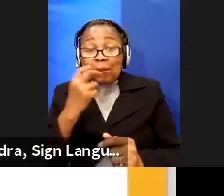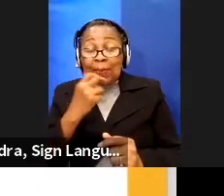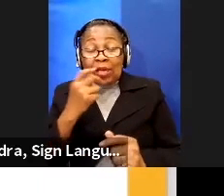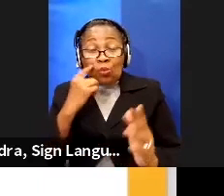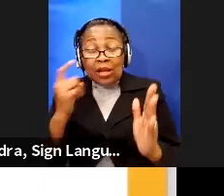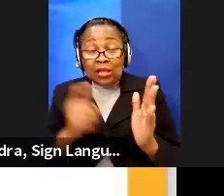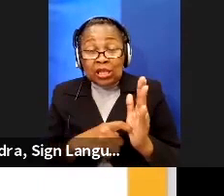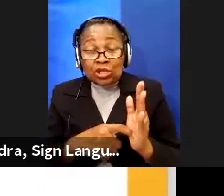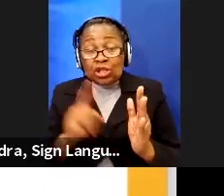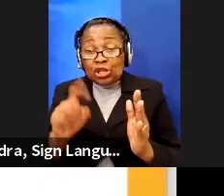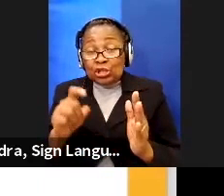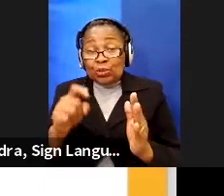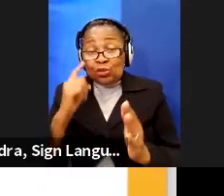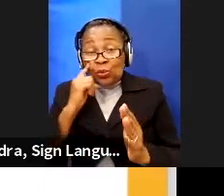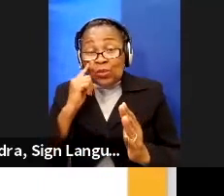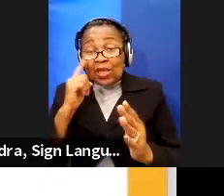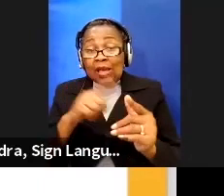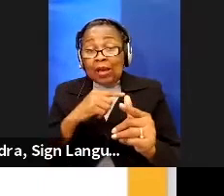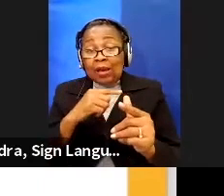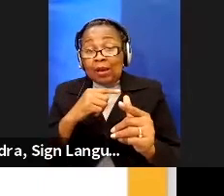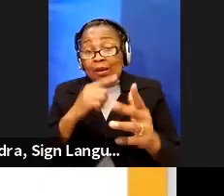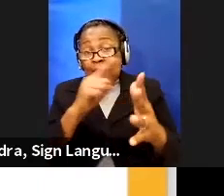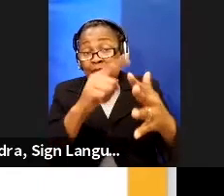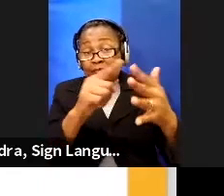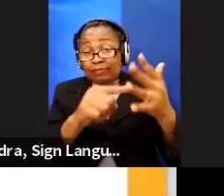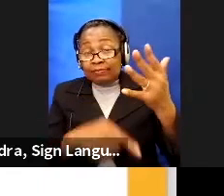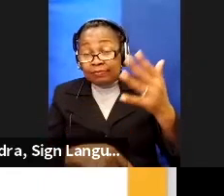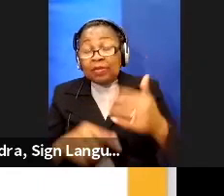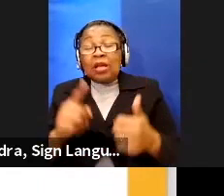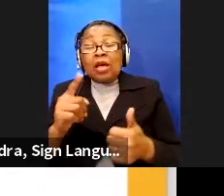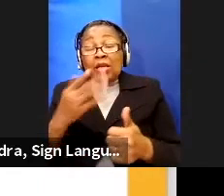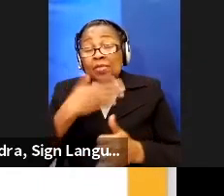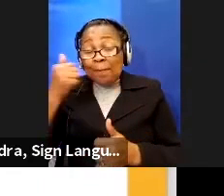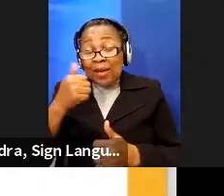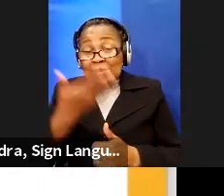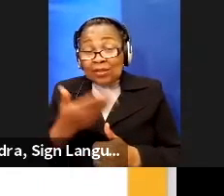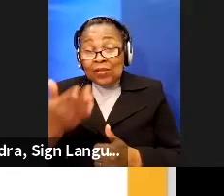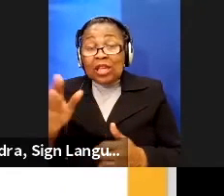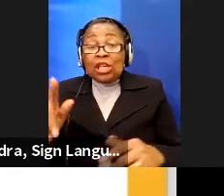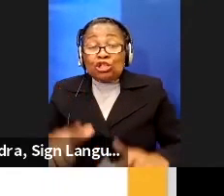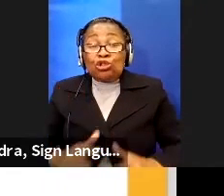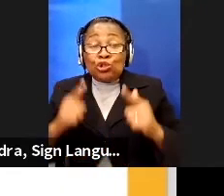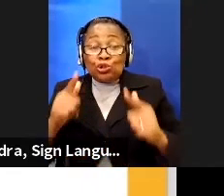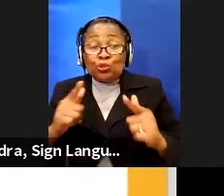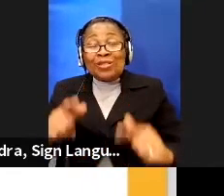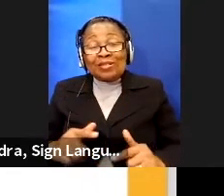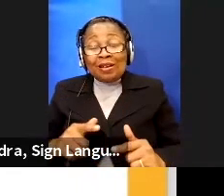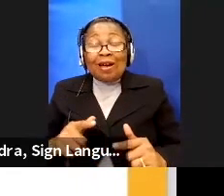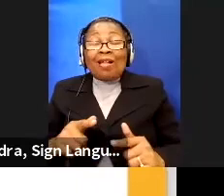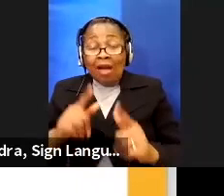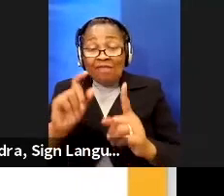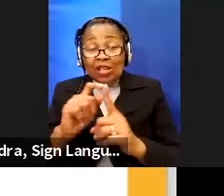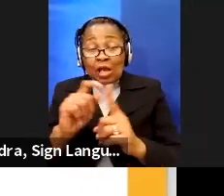think about a few of these things. So best practice would be to use a live captioner. They can use their ears,